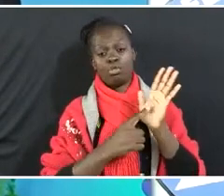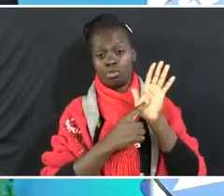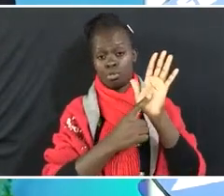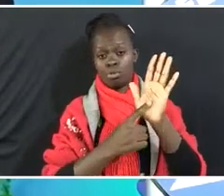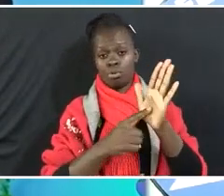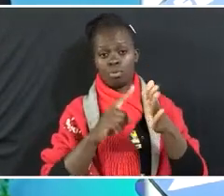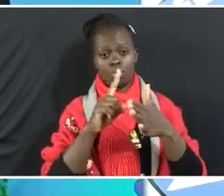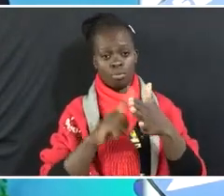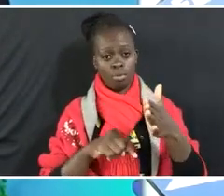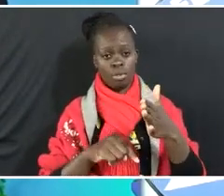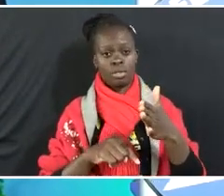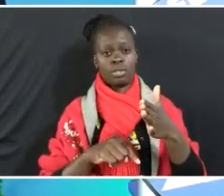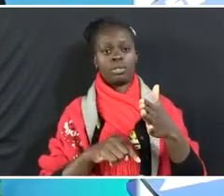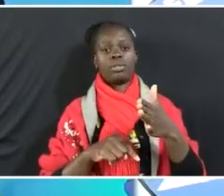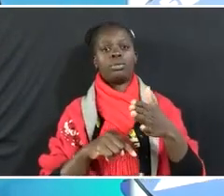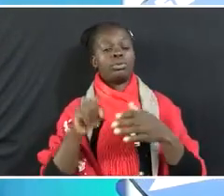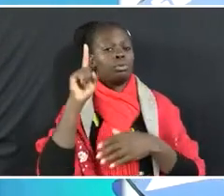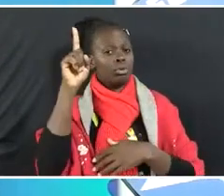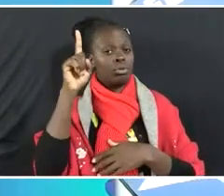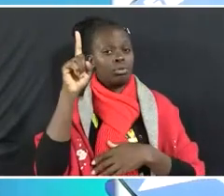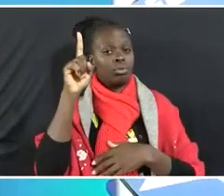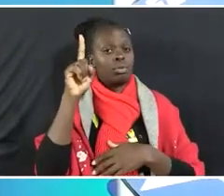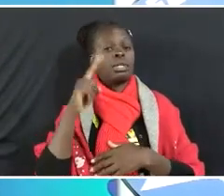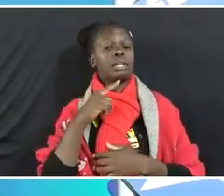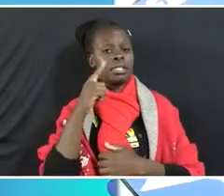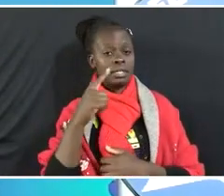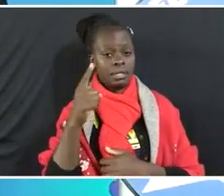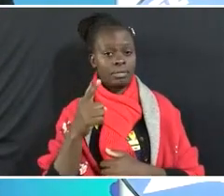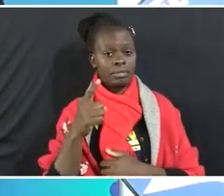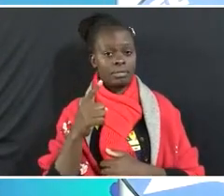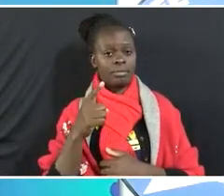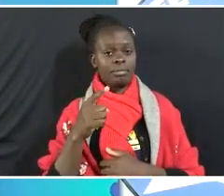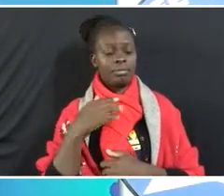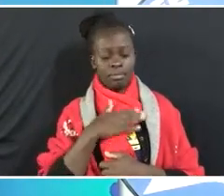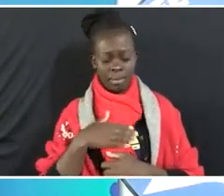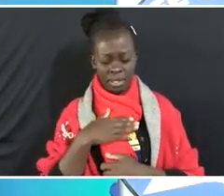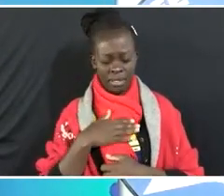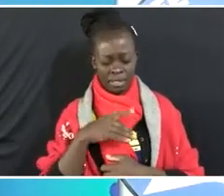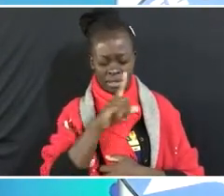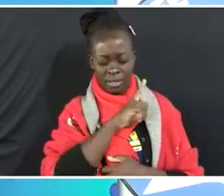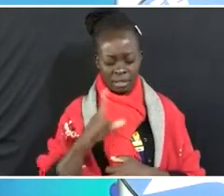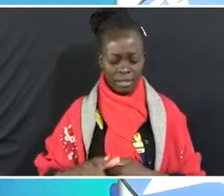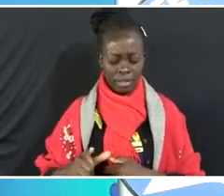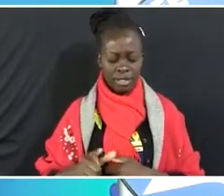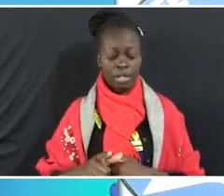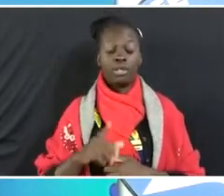hear. And when all is said and done, speak to us